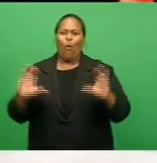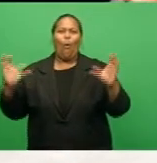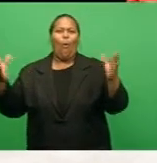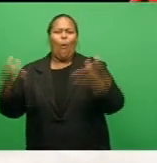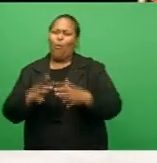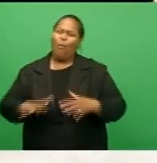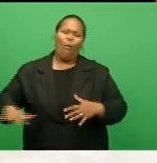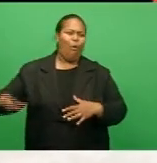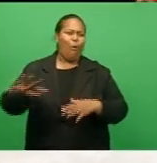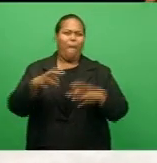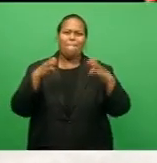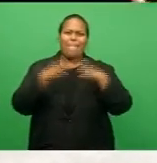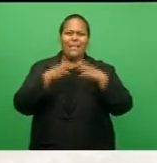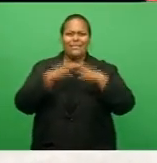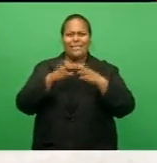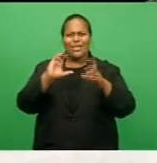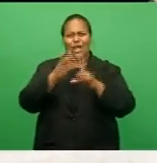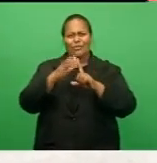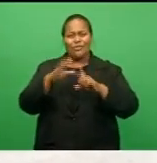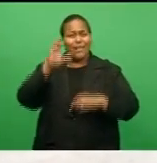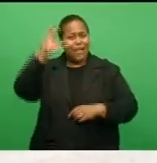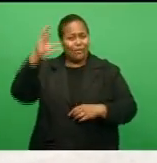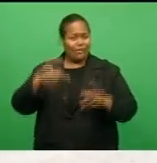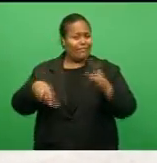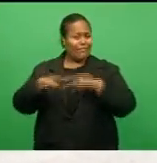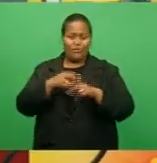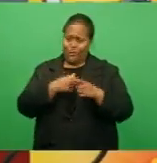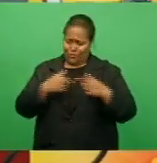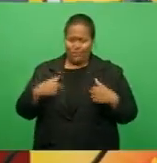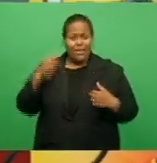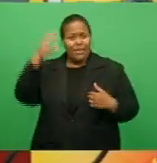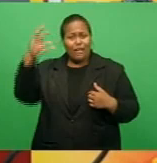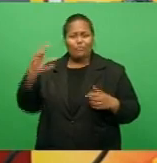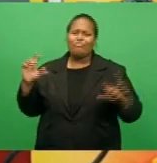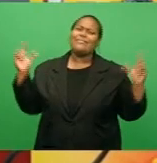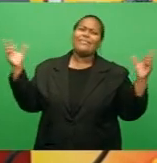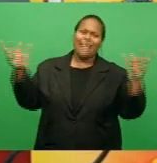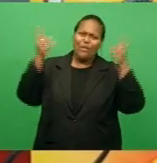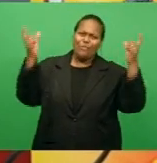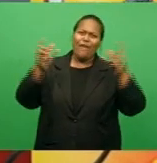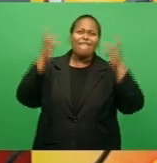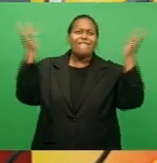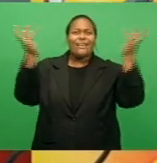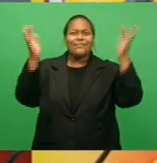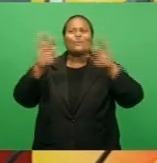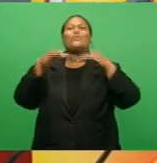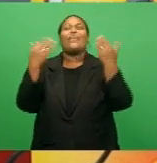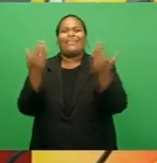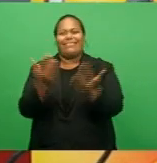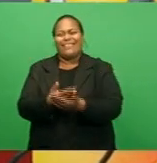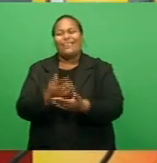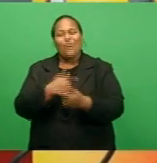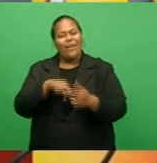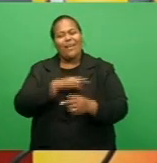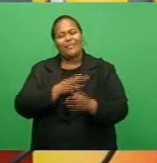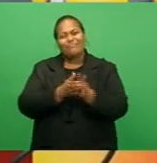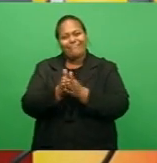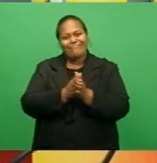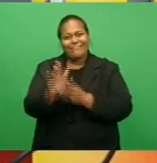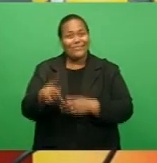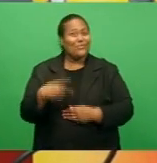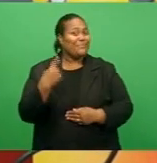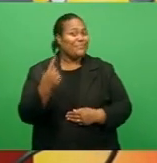Fiji is a multicultural country, and we're living in a country where we celebrate all the festivals together. We are really looking forward for tomorrow,